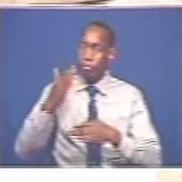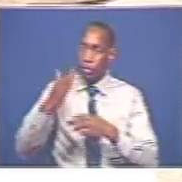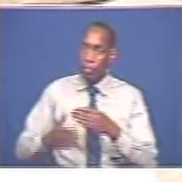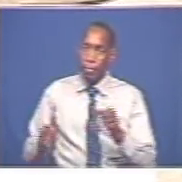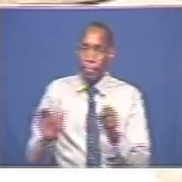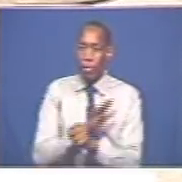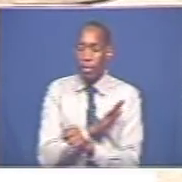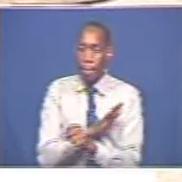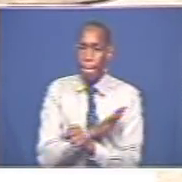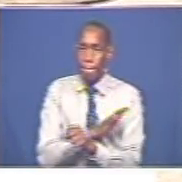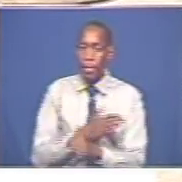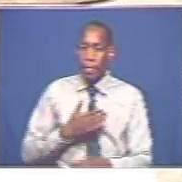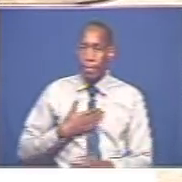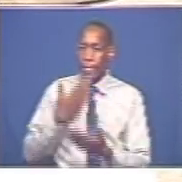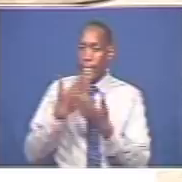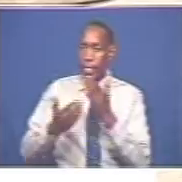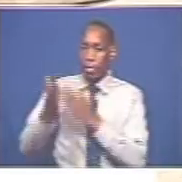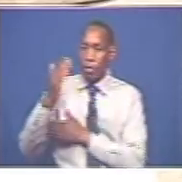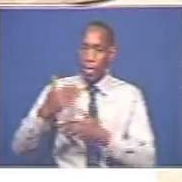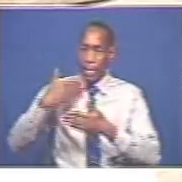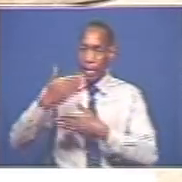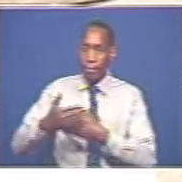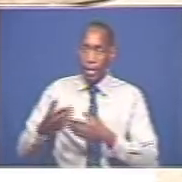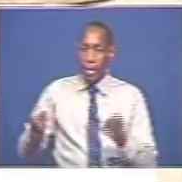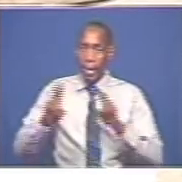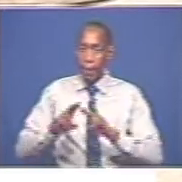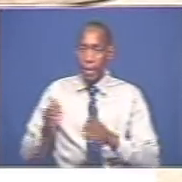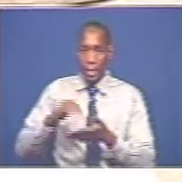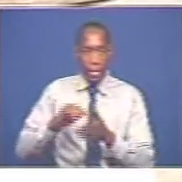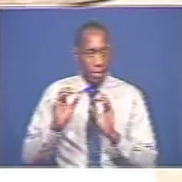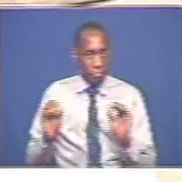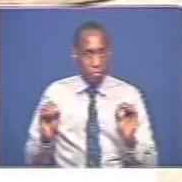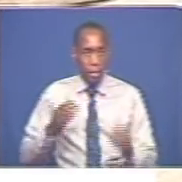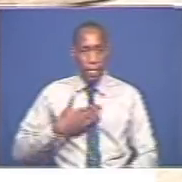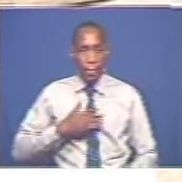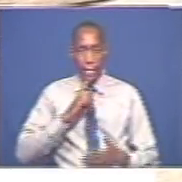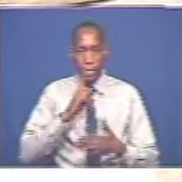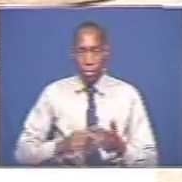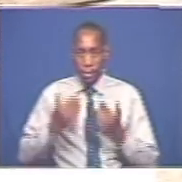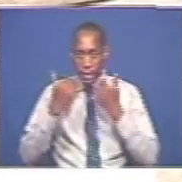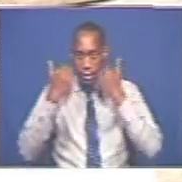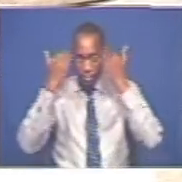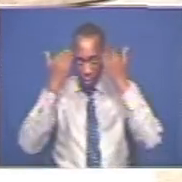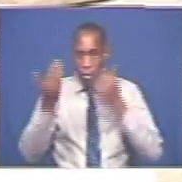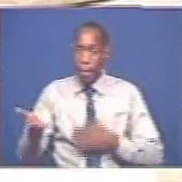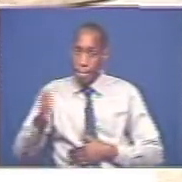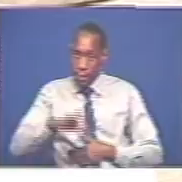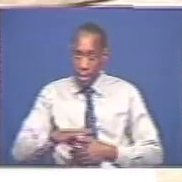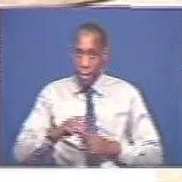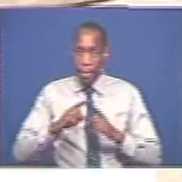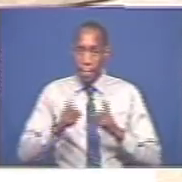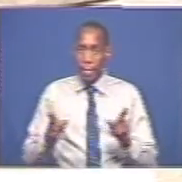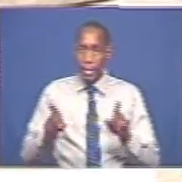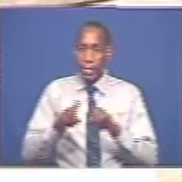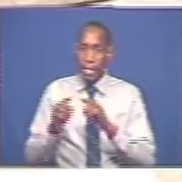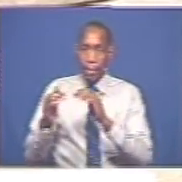completely. So I thank God, because after that, it never happened. And I would say depression did come back, but not at the same